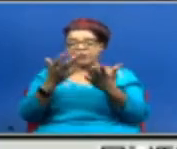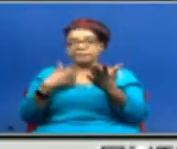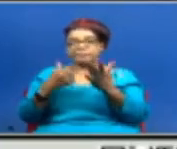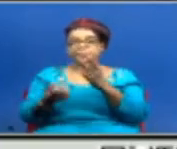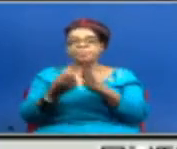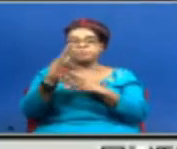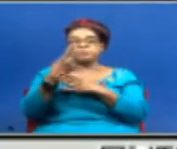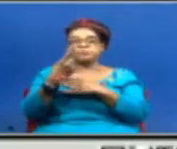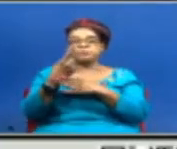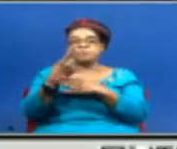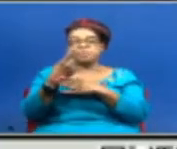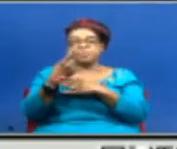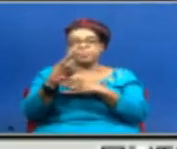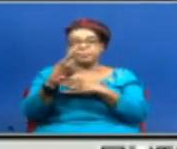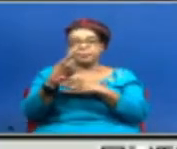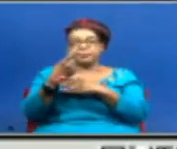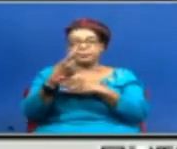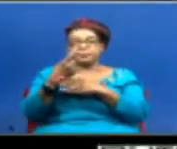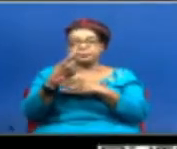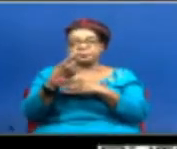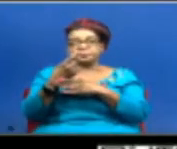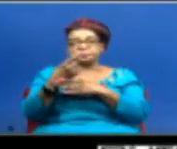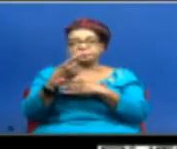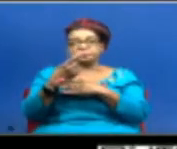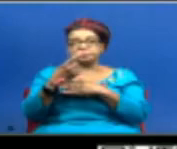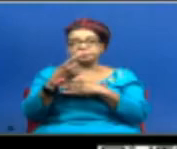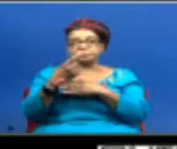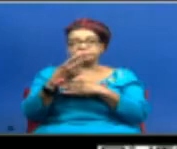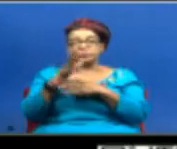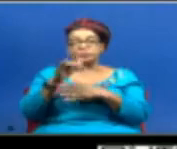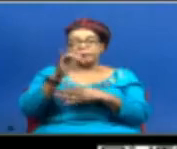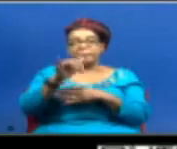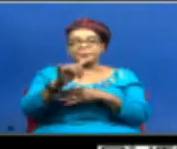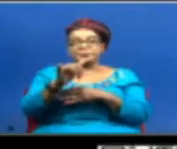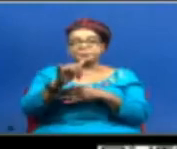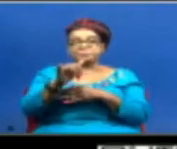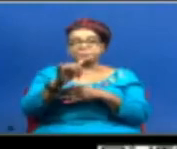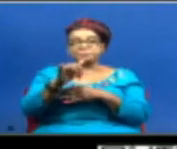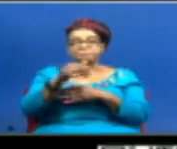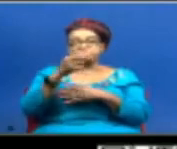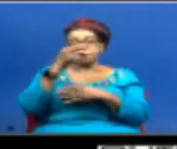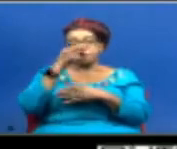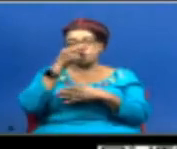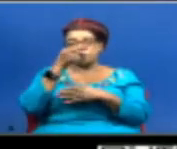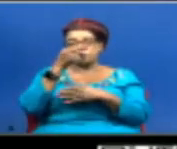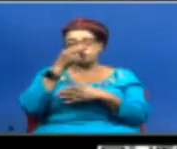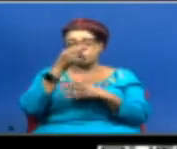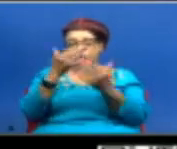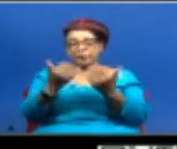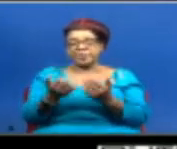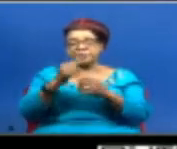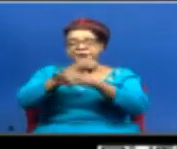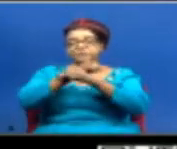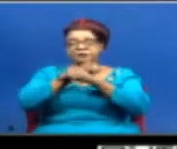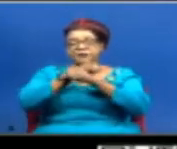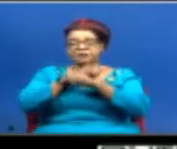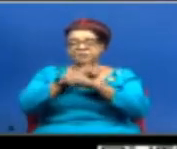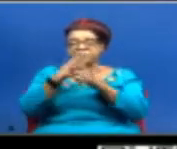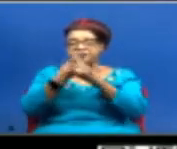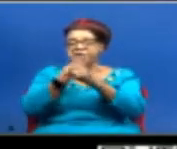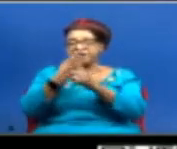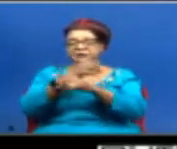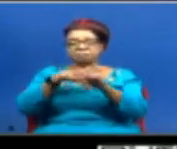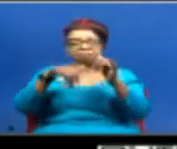All right, and away from that report, President William Ruto is in defense of his numerous foreign